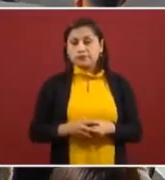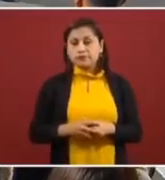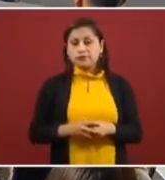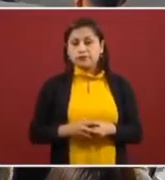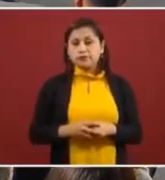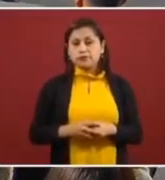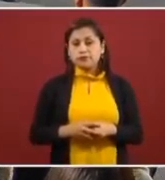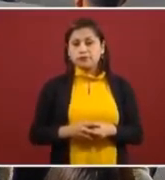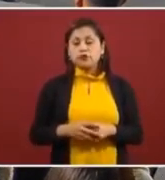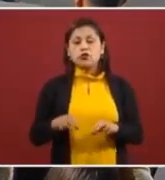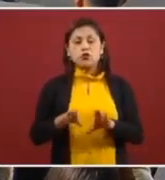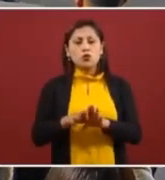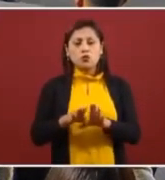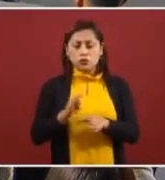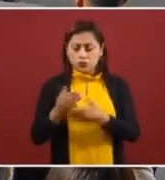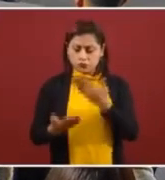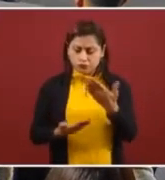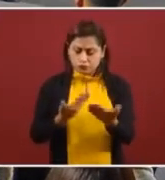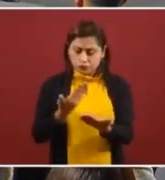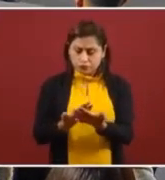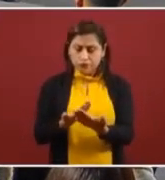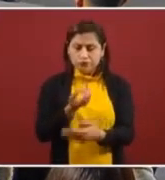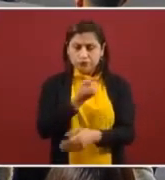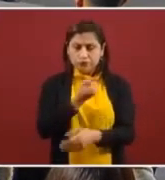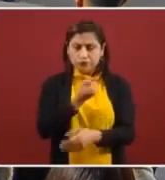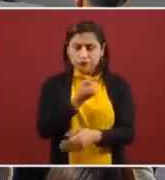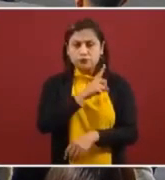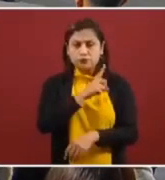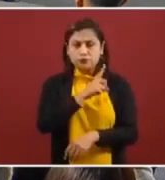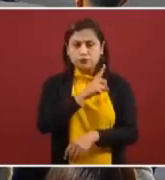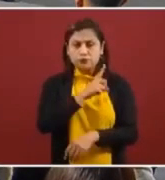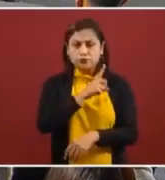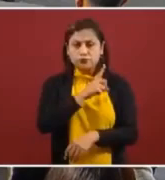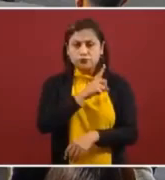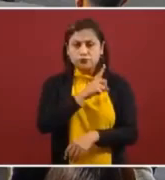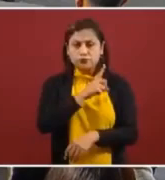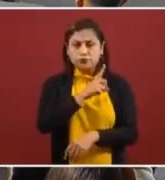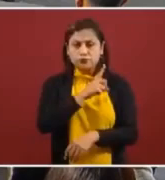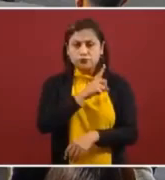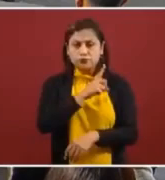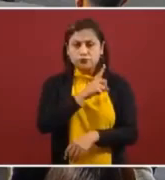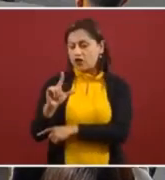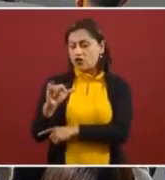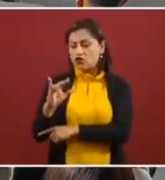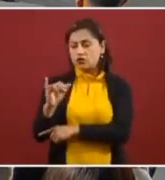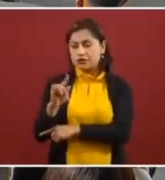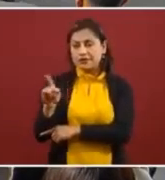The organization of health will be based in